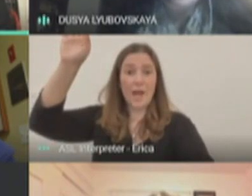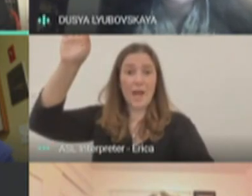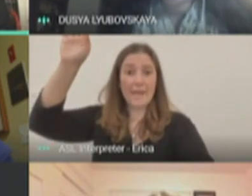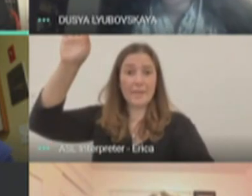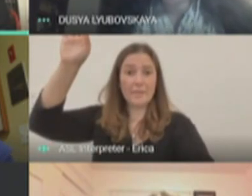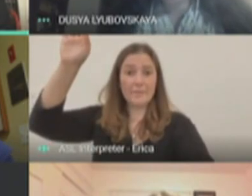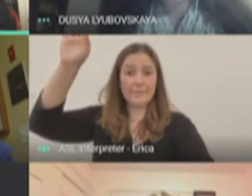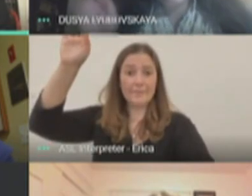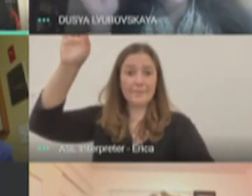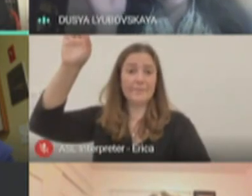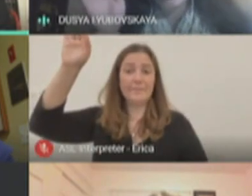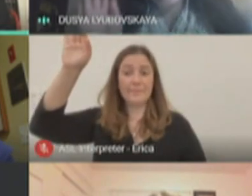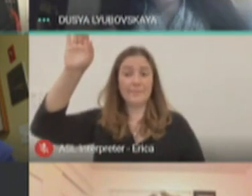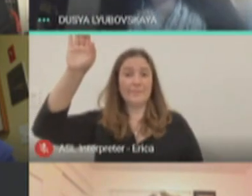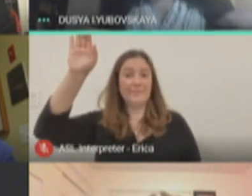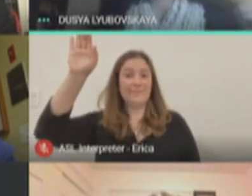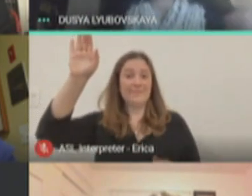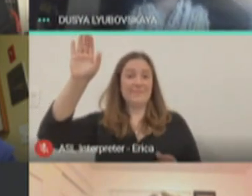Aye.